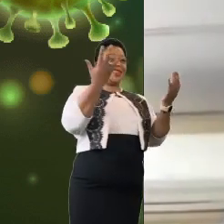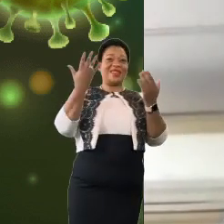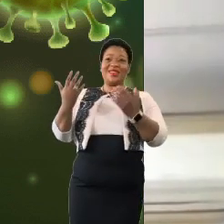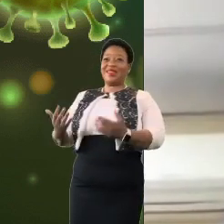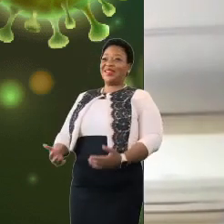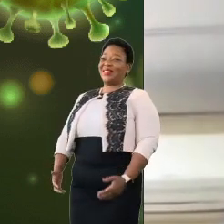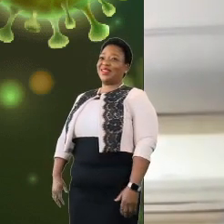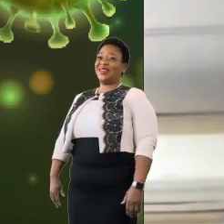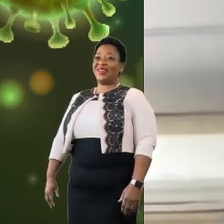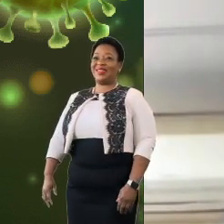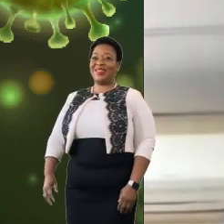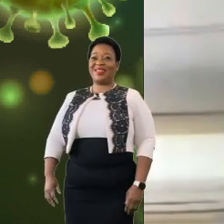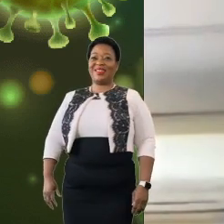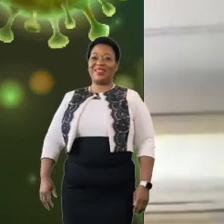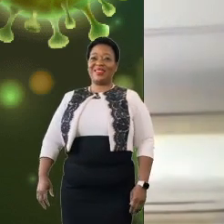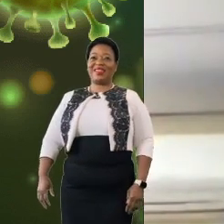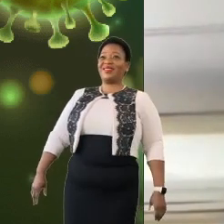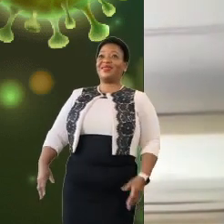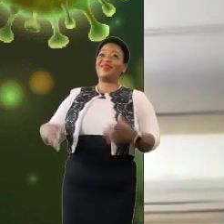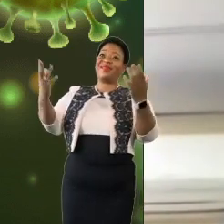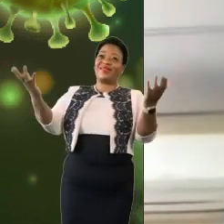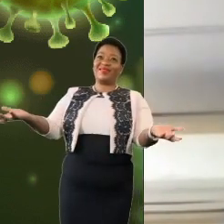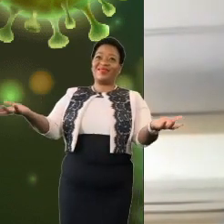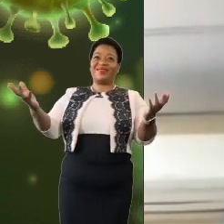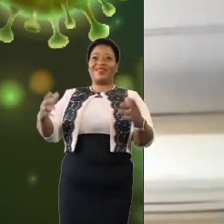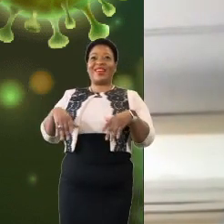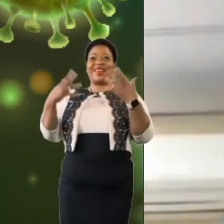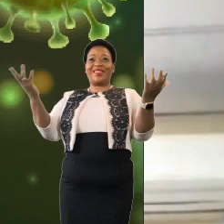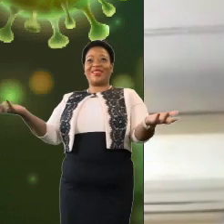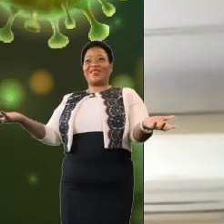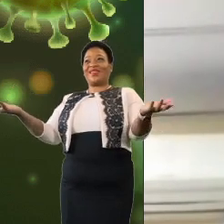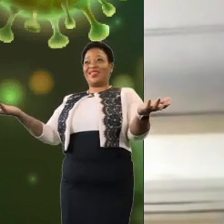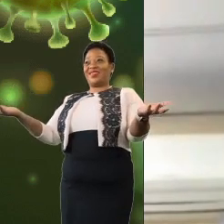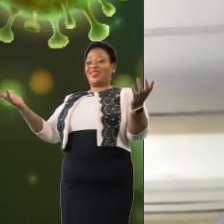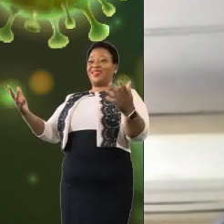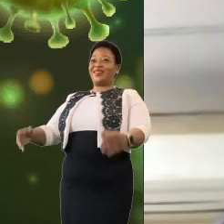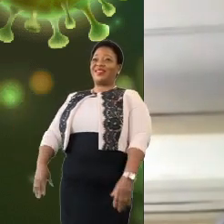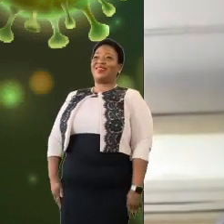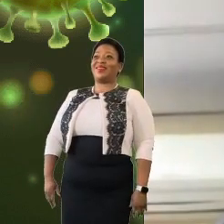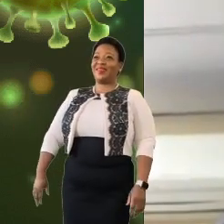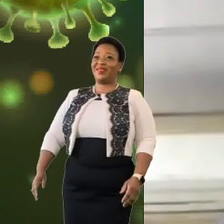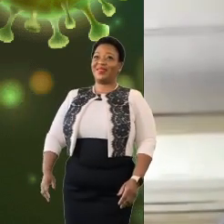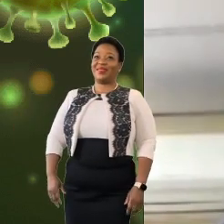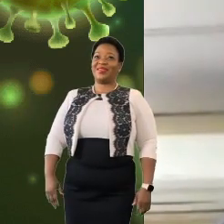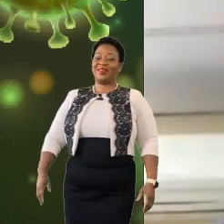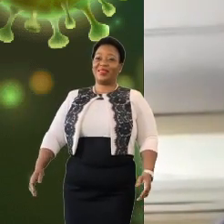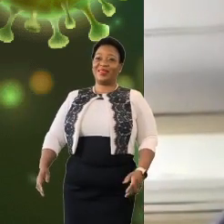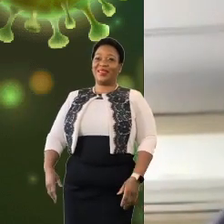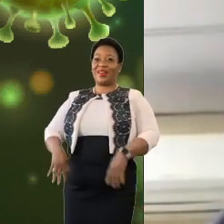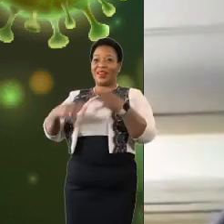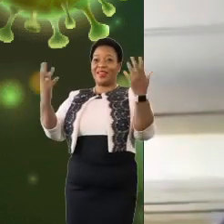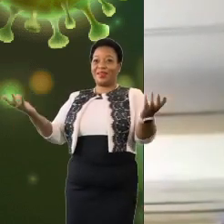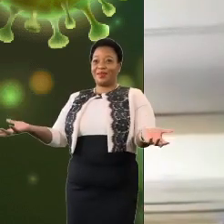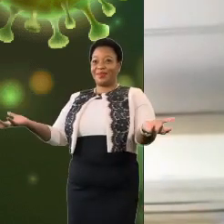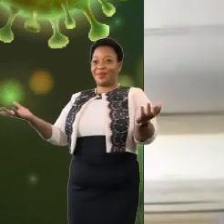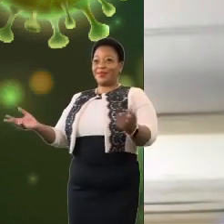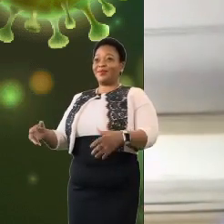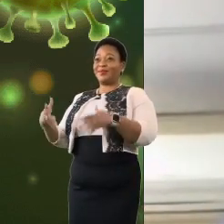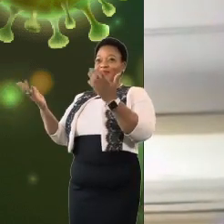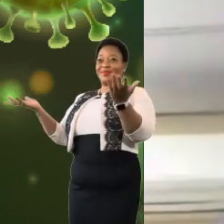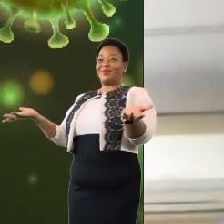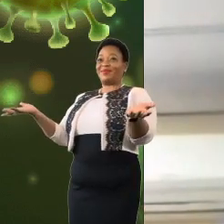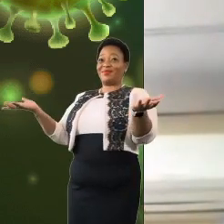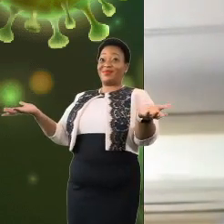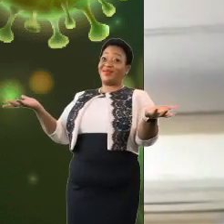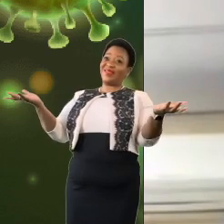benefit is only available for the lockdown period only. If the lockdown period extends for another month, the benefit